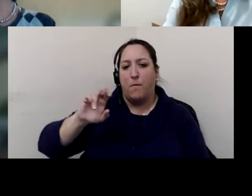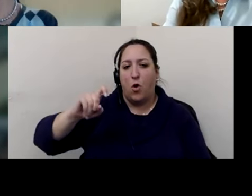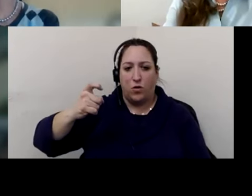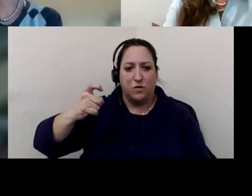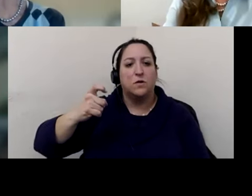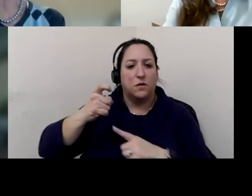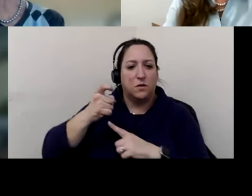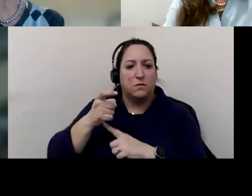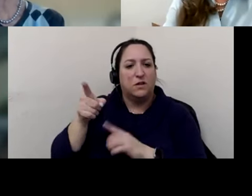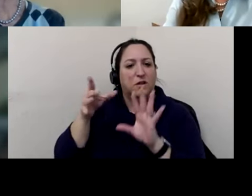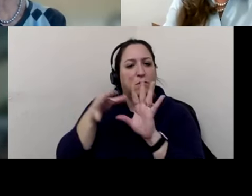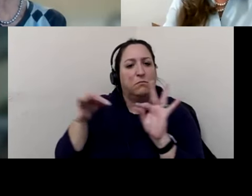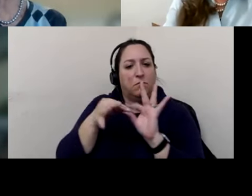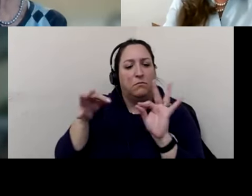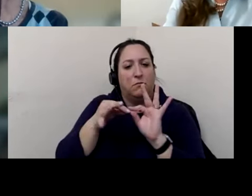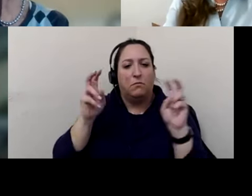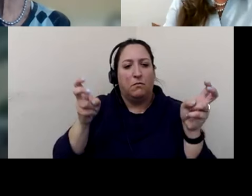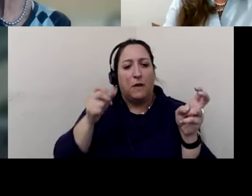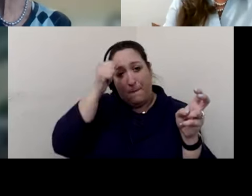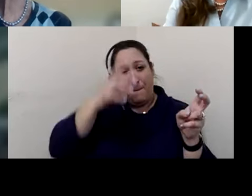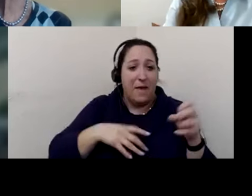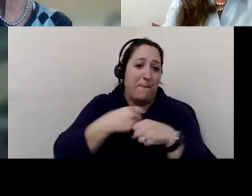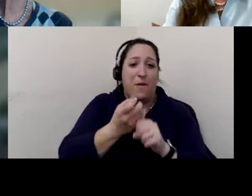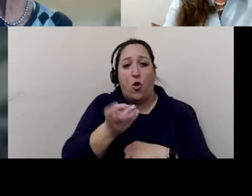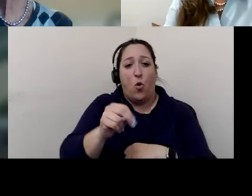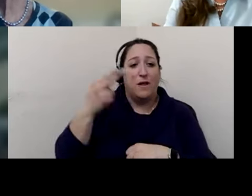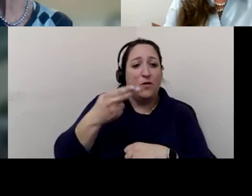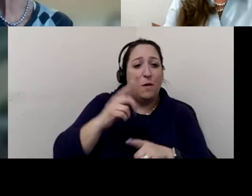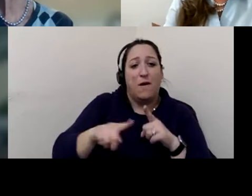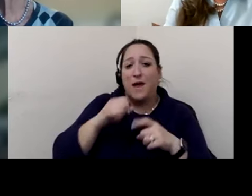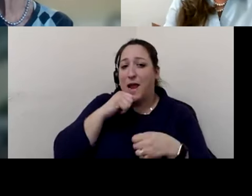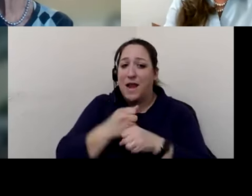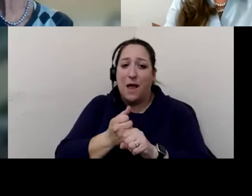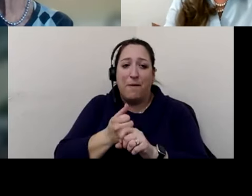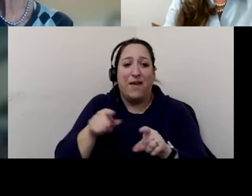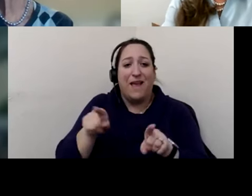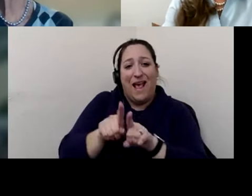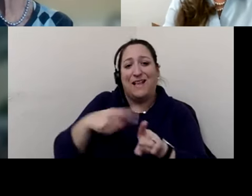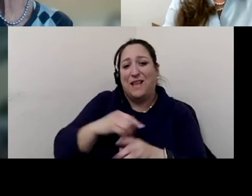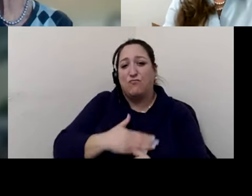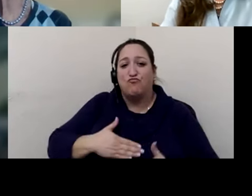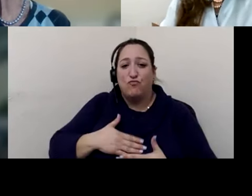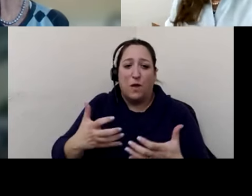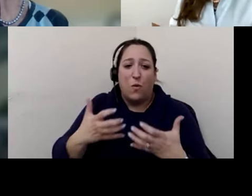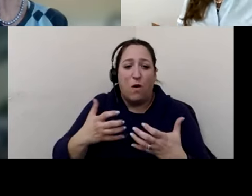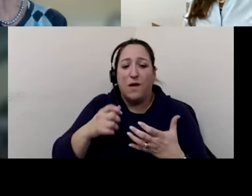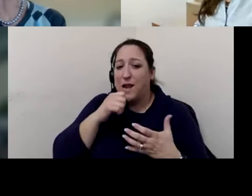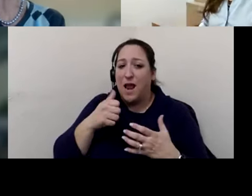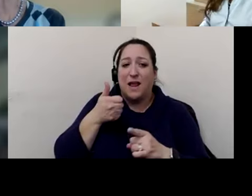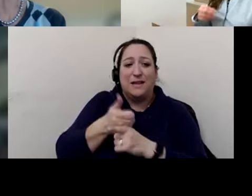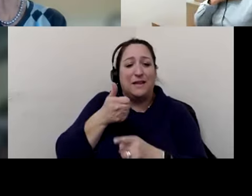Karl Marx said, men make their own history, but they do not make it as they please. They do not make it under